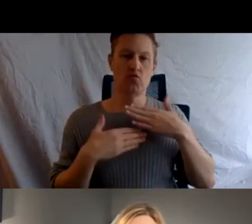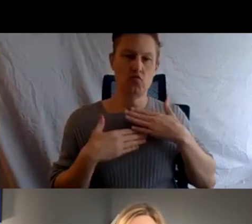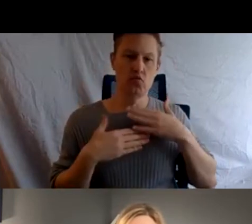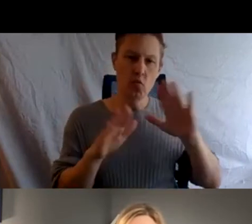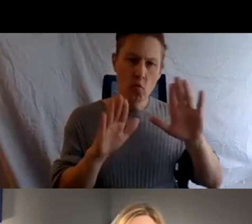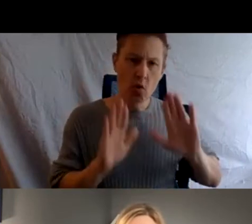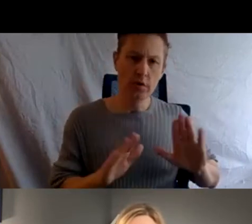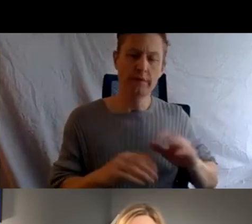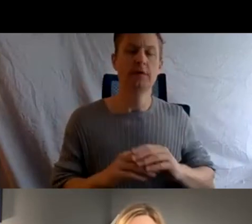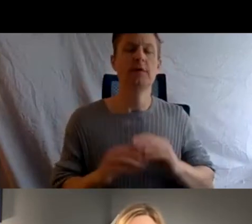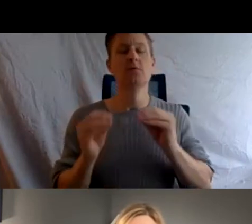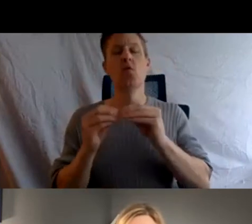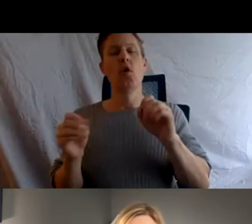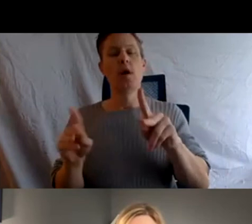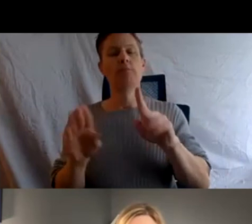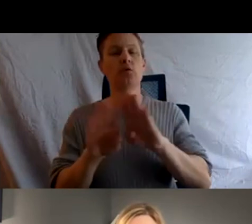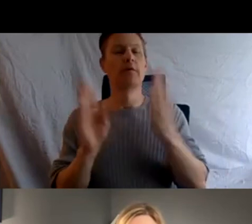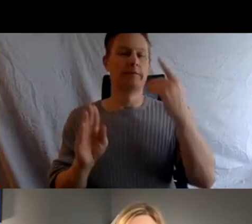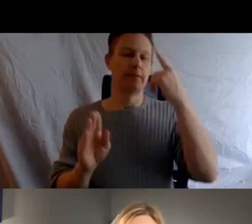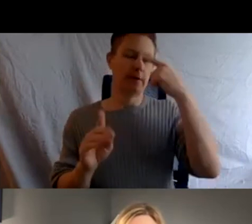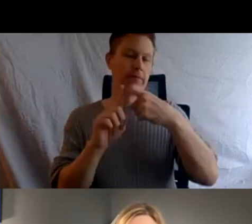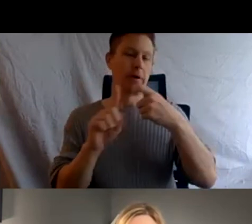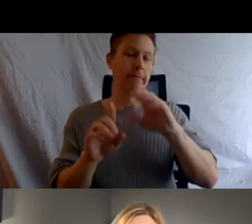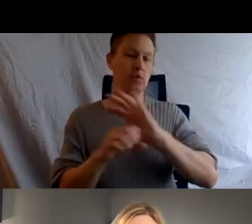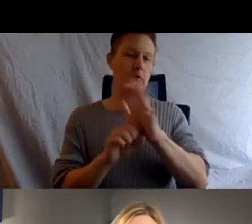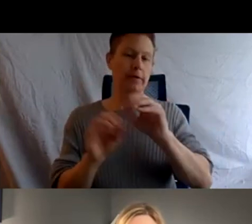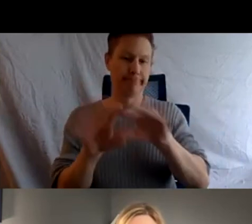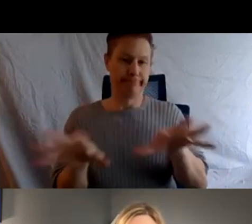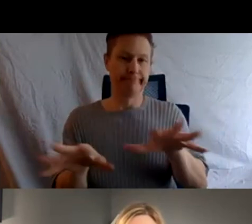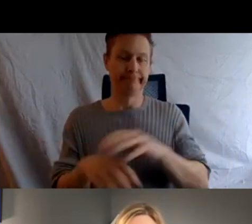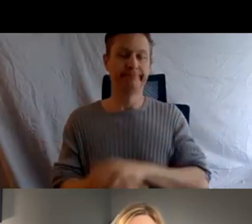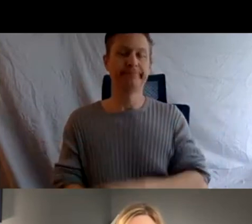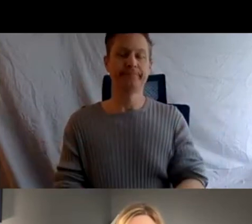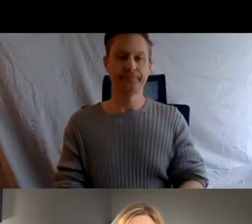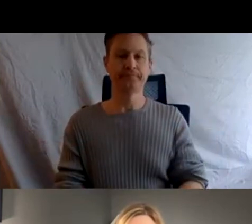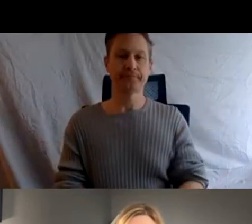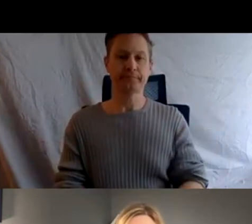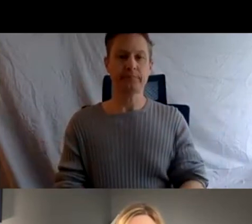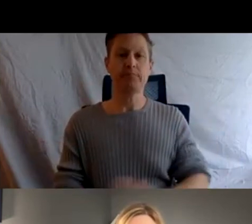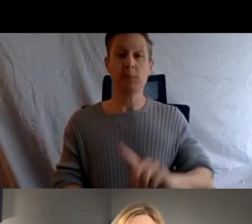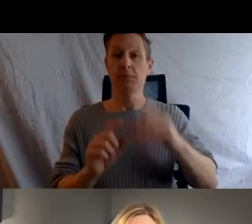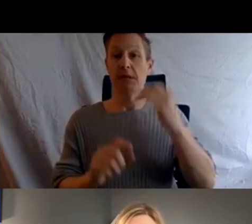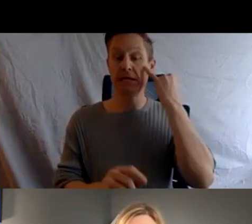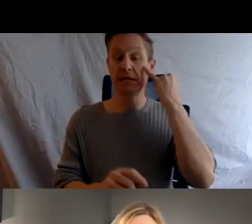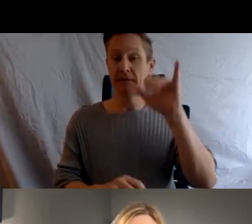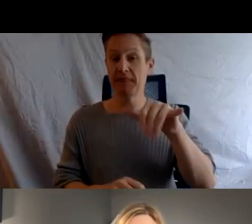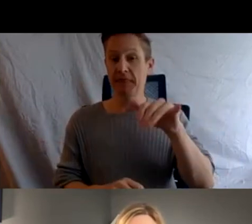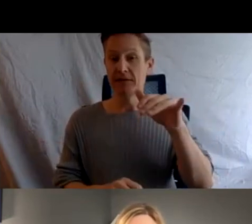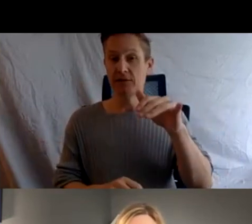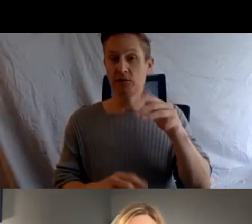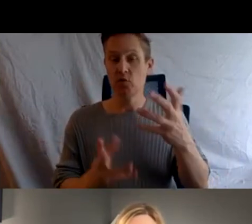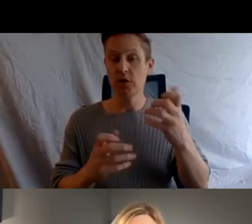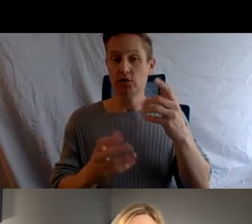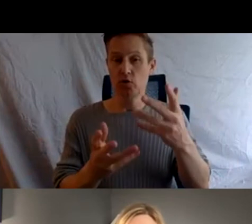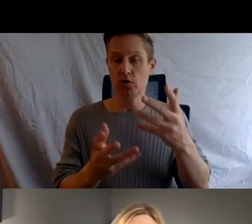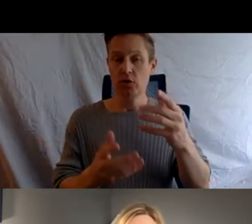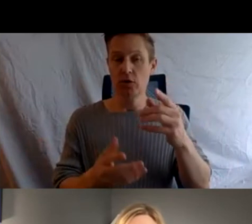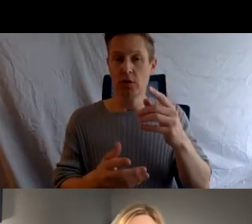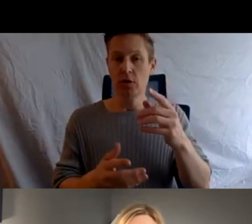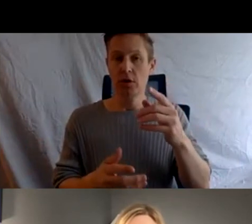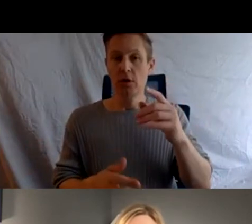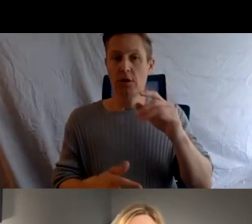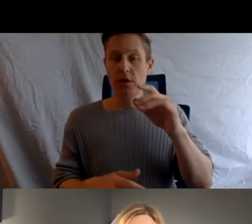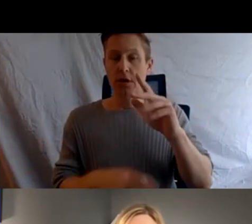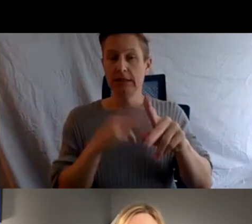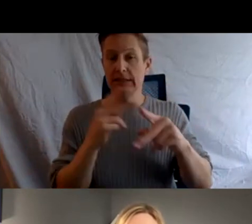but more opportunities I think have opened because of COVID. And, but if that's what you want, I think more opportunities will,